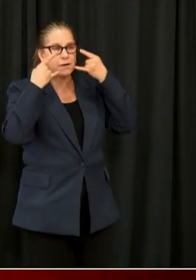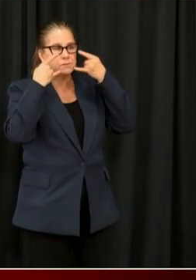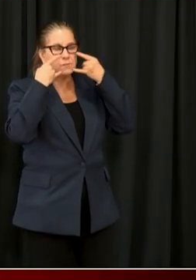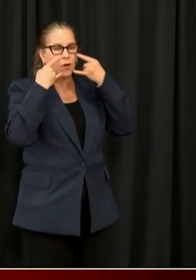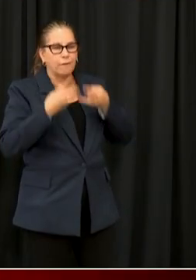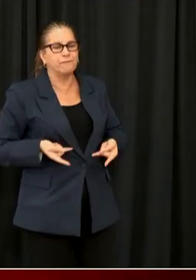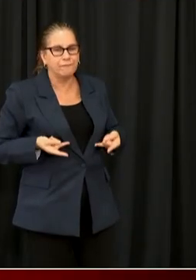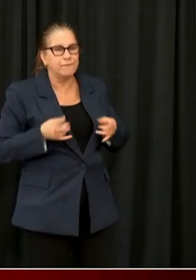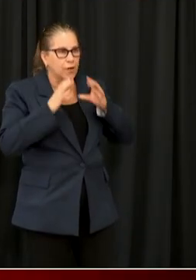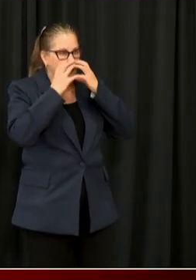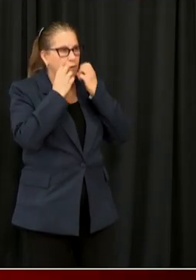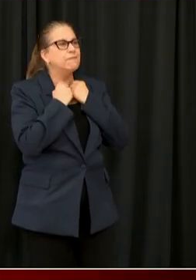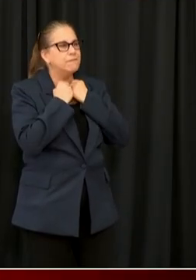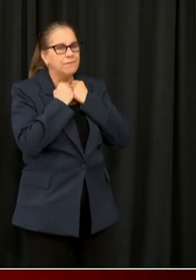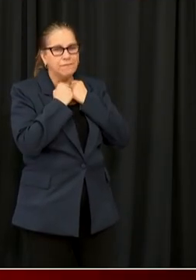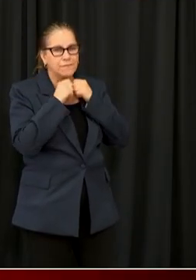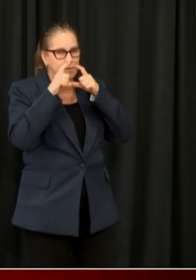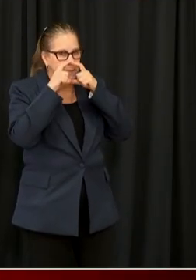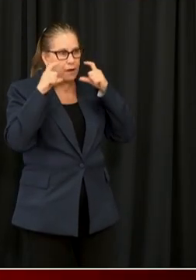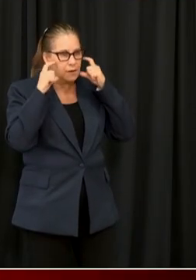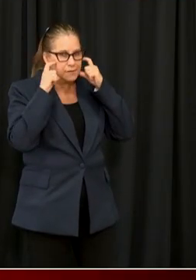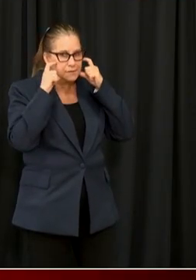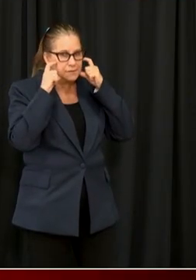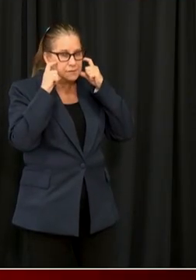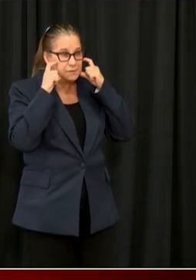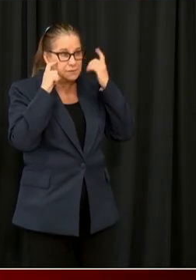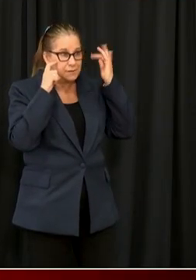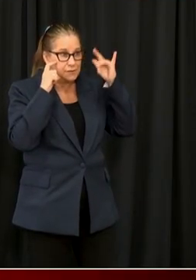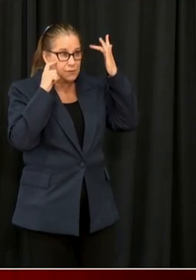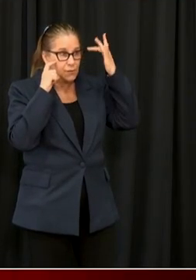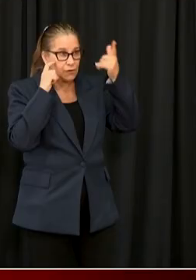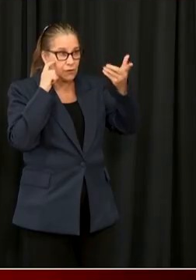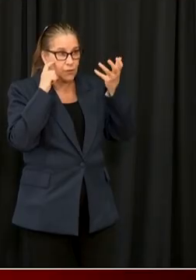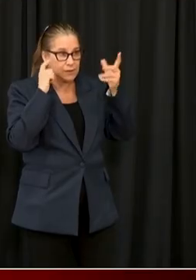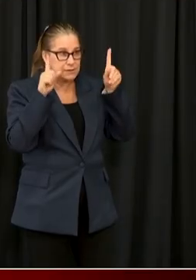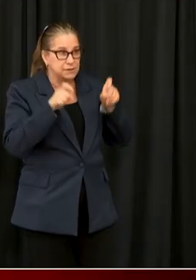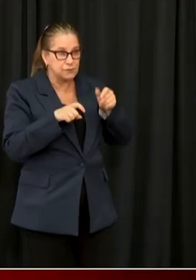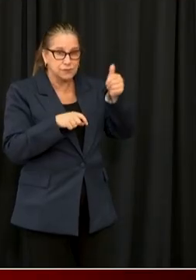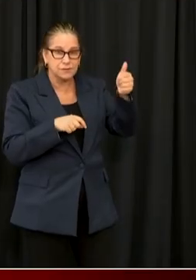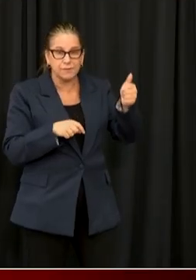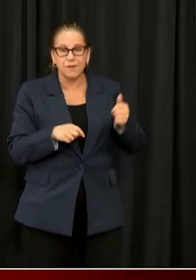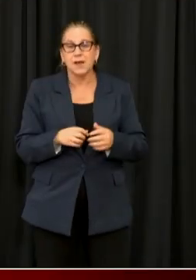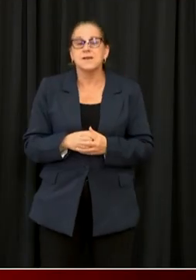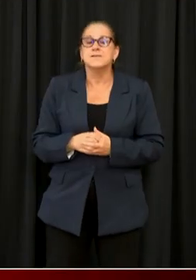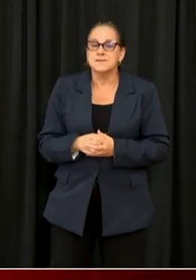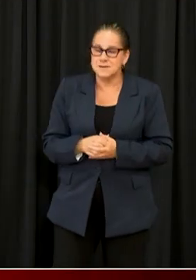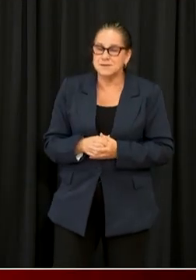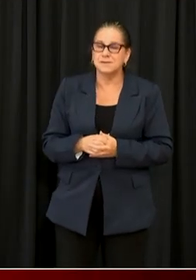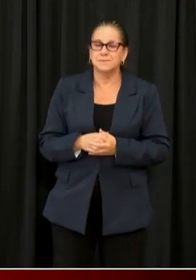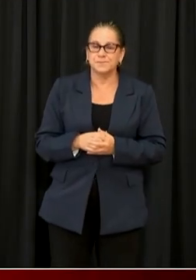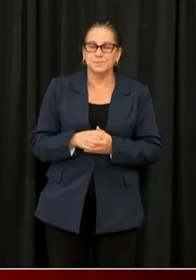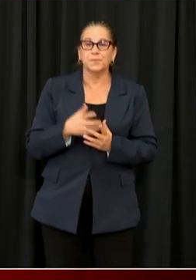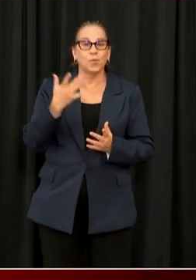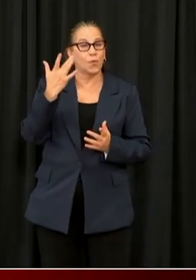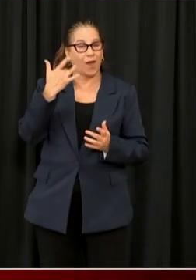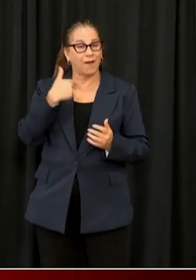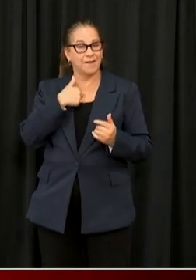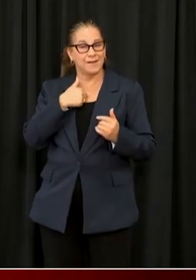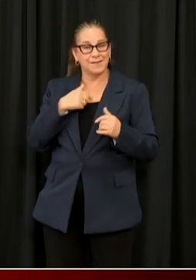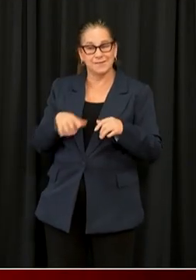that. Is that the reason why you're getting tested today? I'm getting tested today